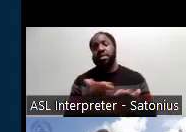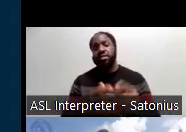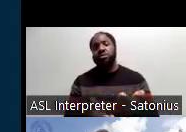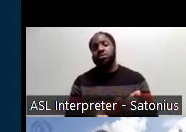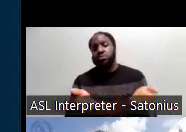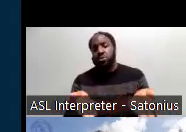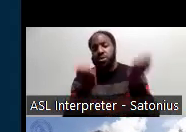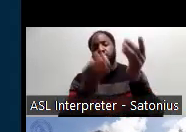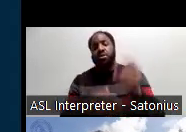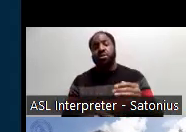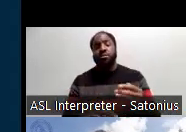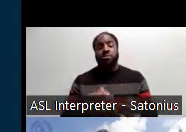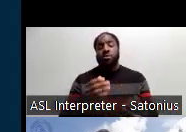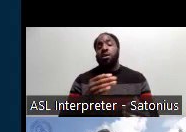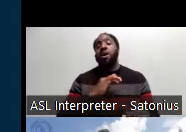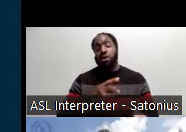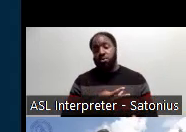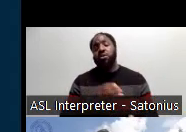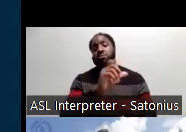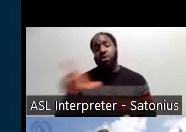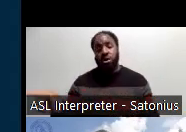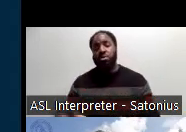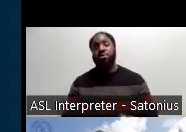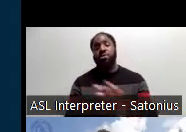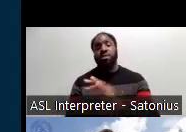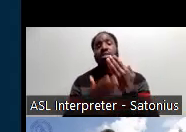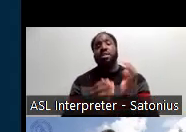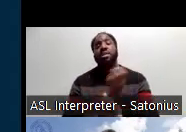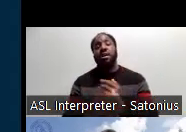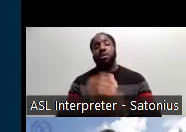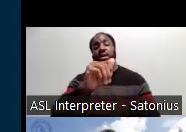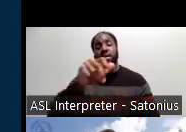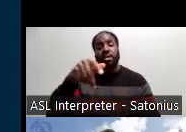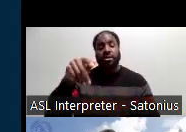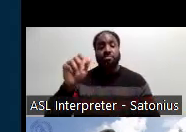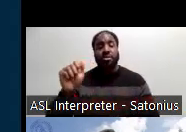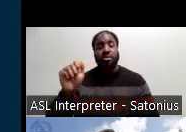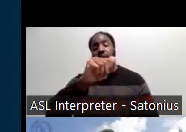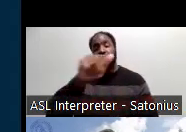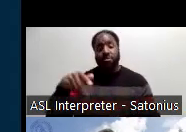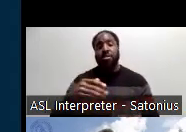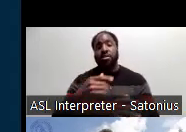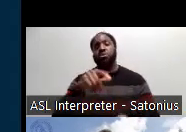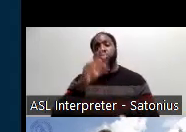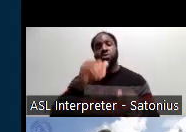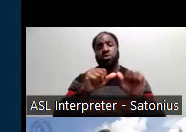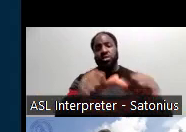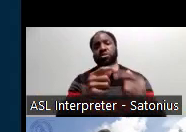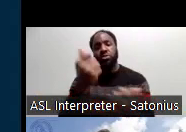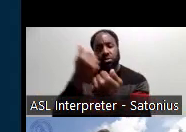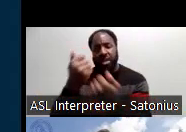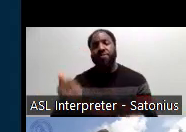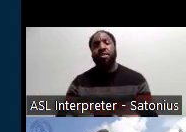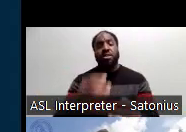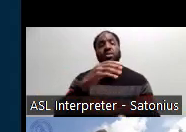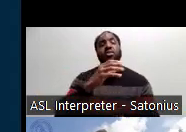I welcome all of you. I want to thank AARP California. I think you said it best. You will continue to advocate for the needs of